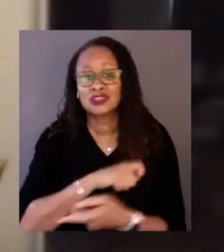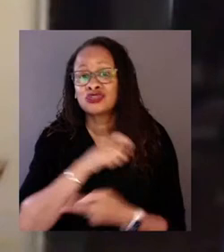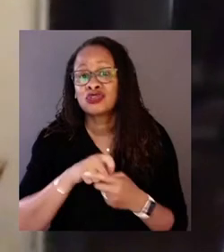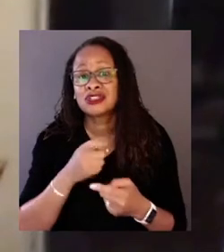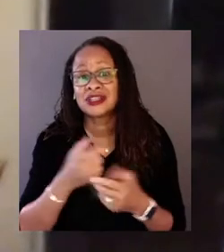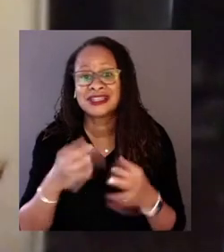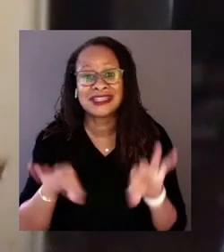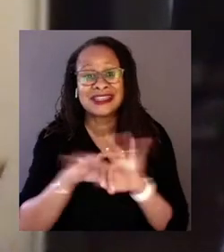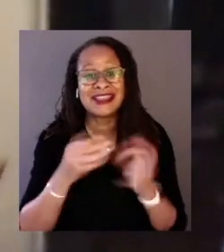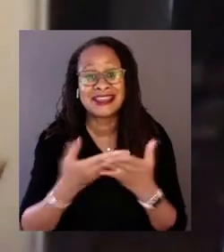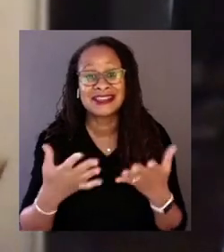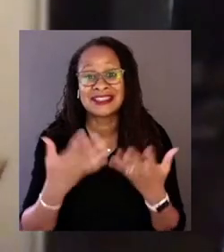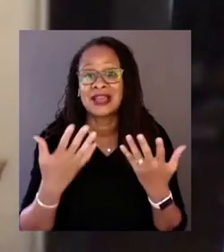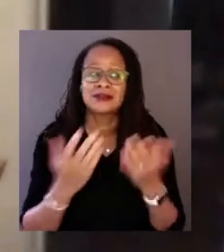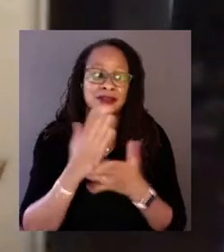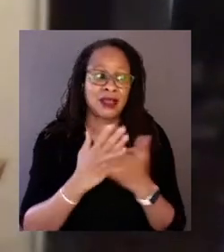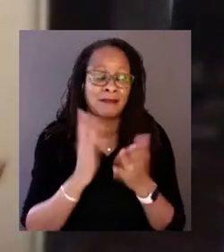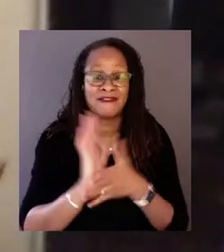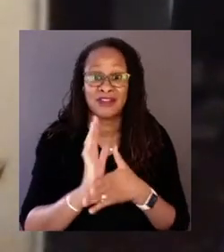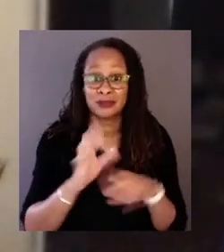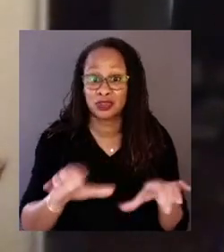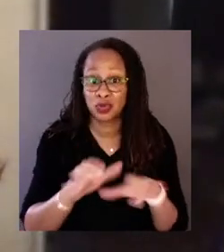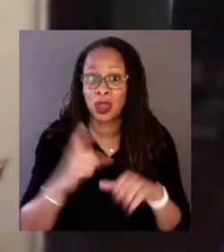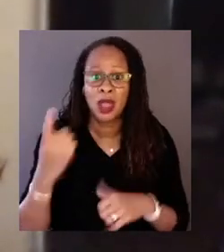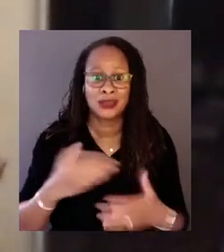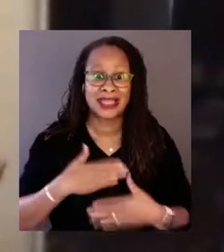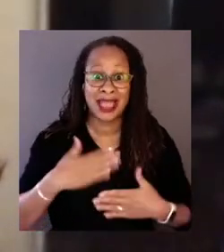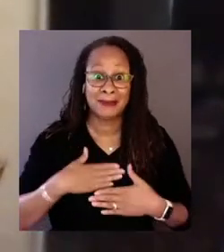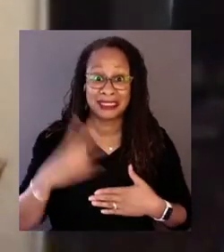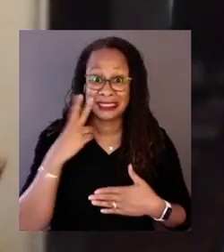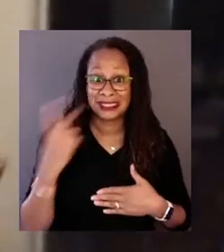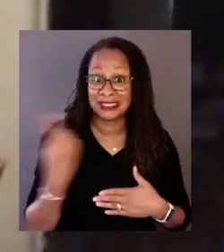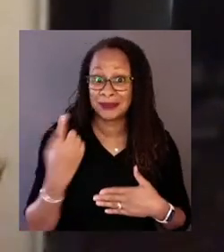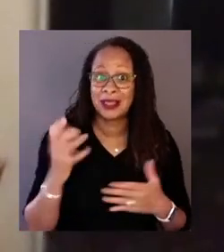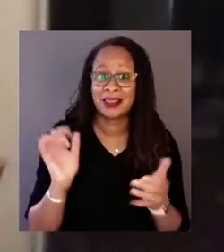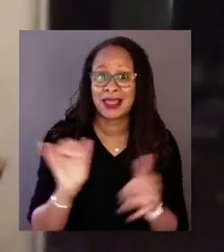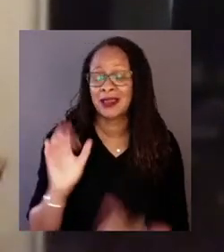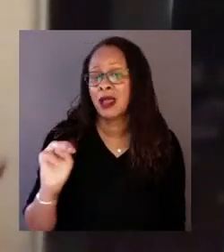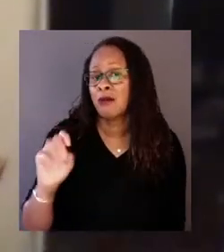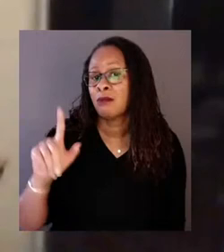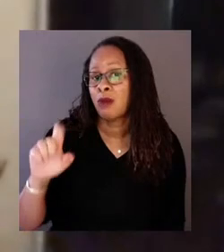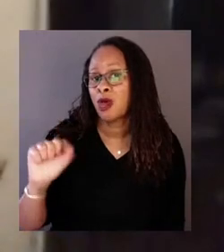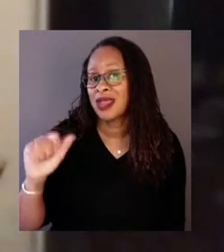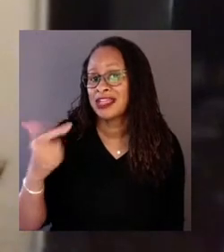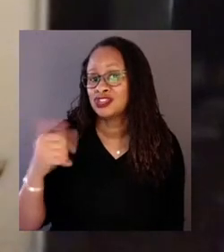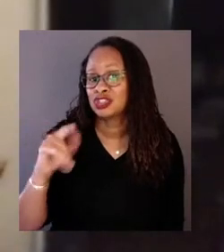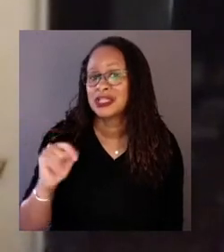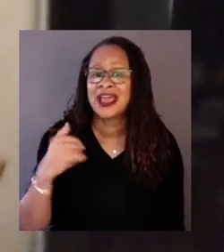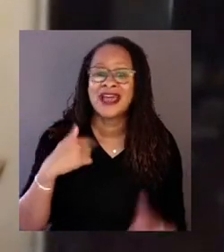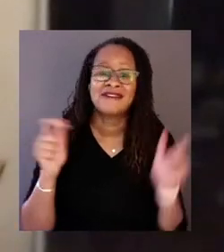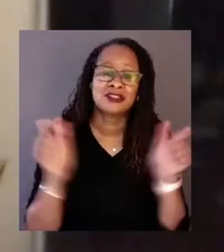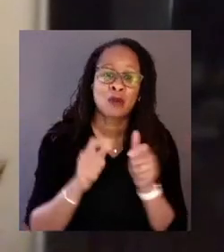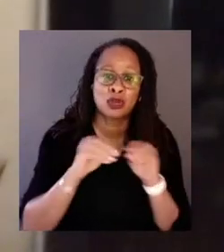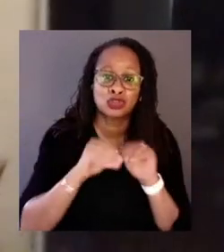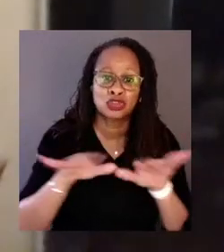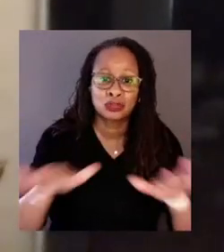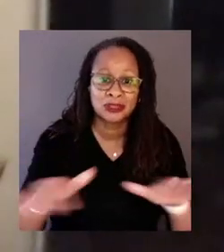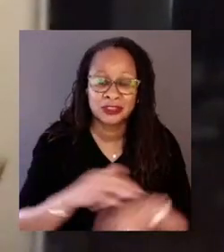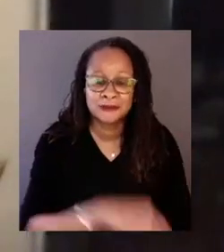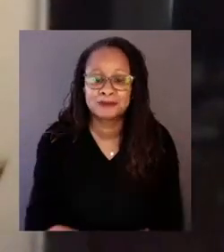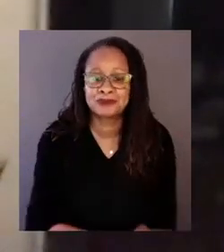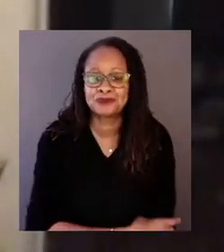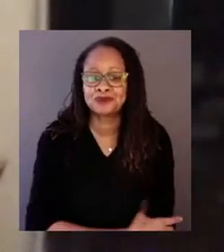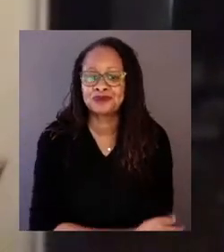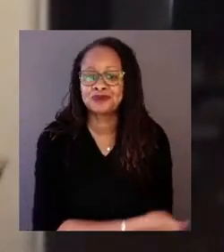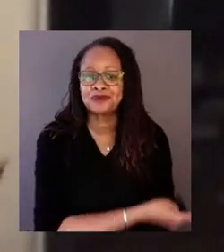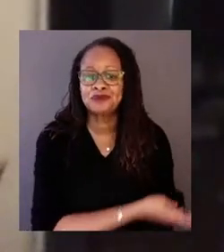do. So I'm always happy to see something like The Mole Agent, which had a small distributor, which a film from a director that had done other films